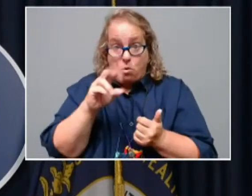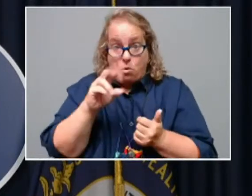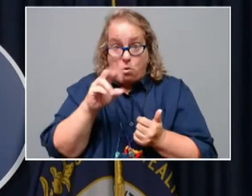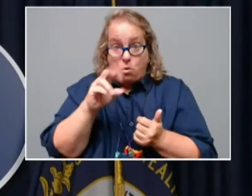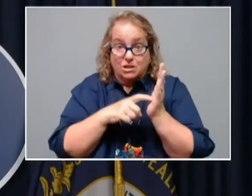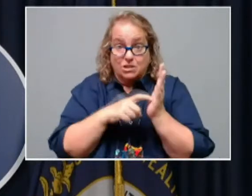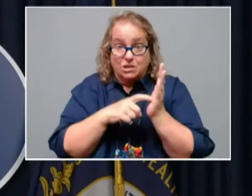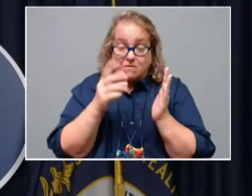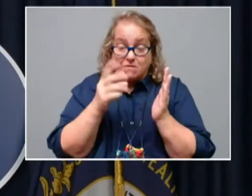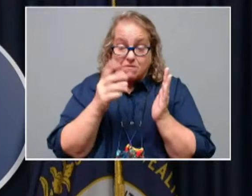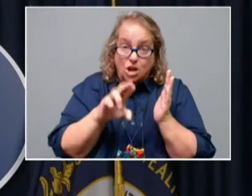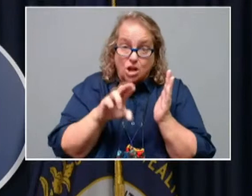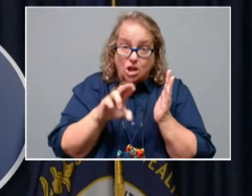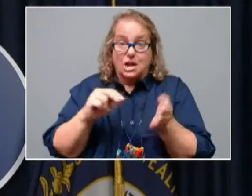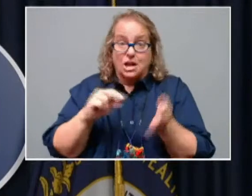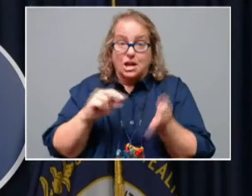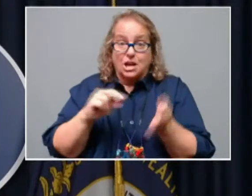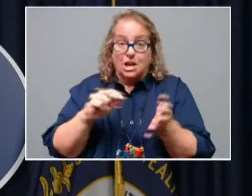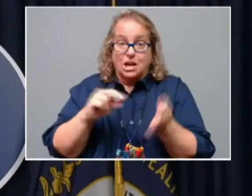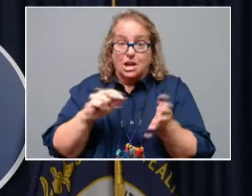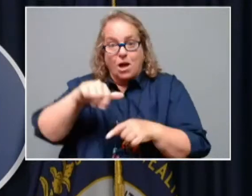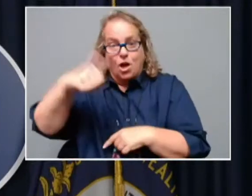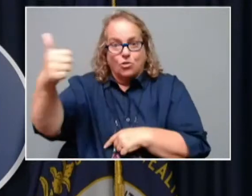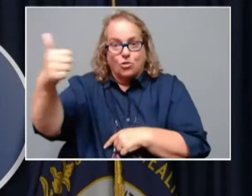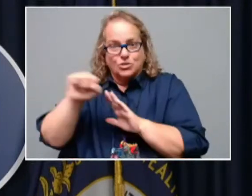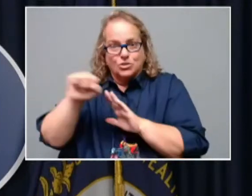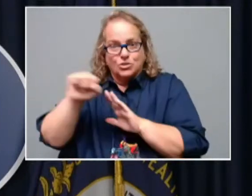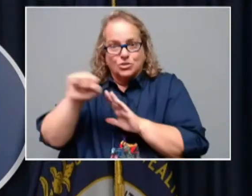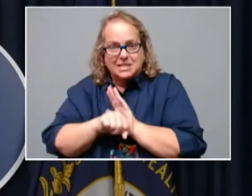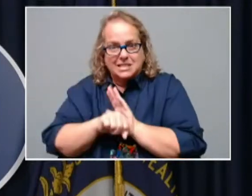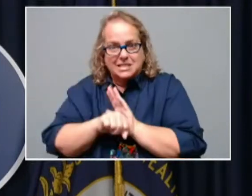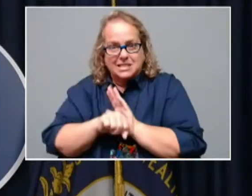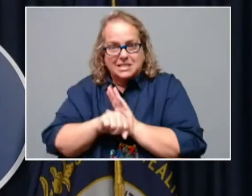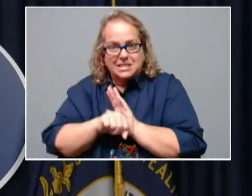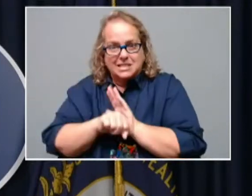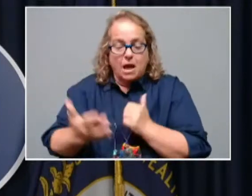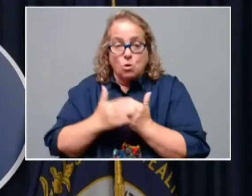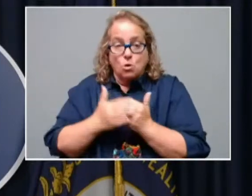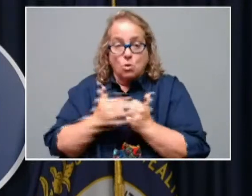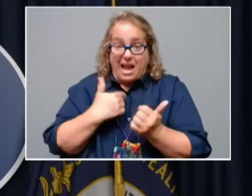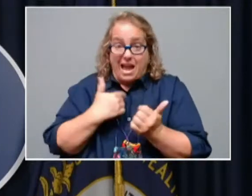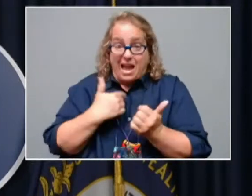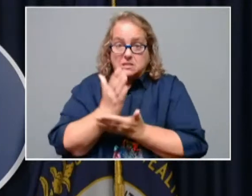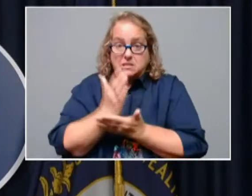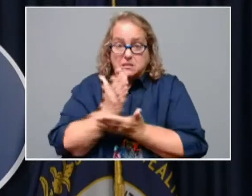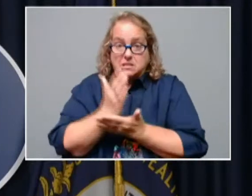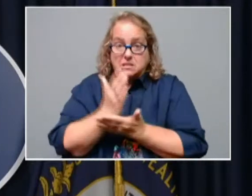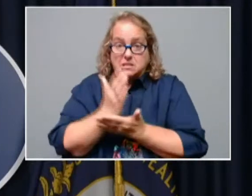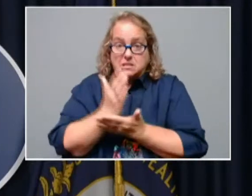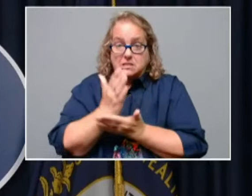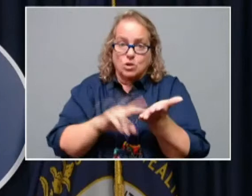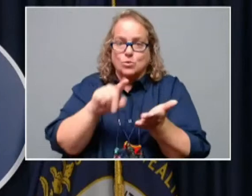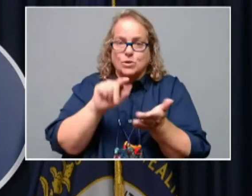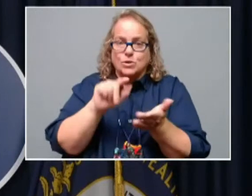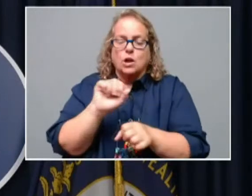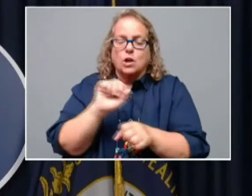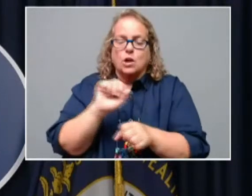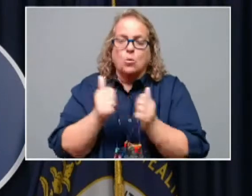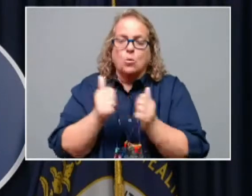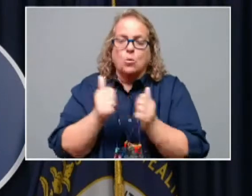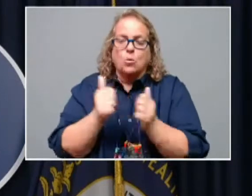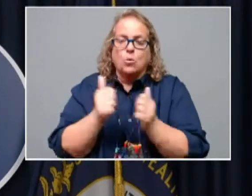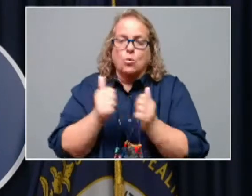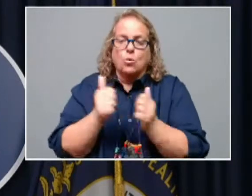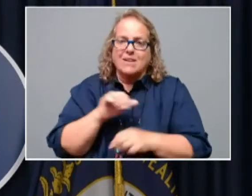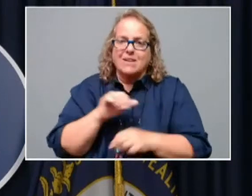and nurses from other states. We have some contracts in place where you can work with staffing agencies. The